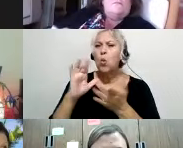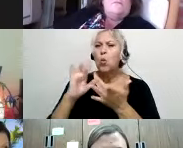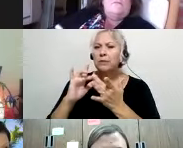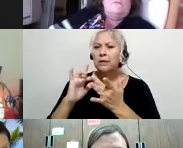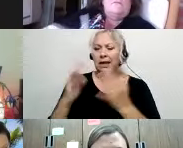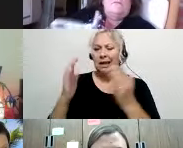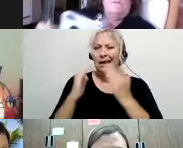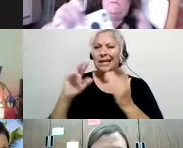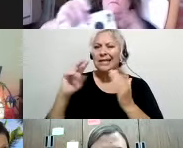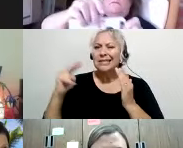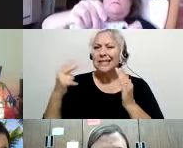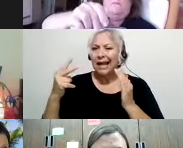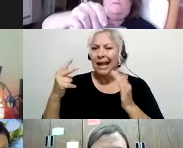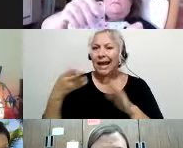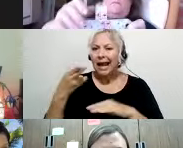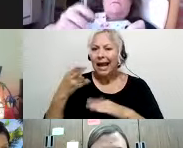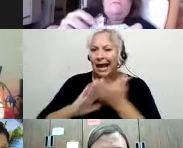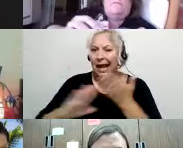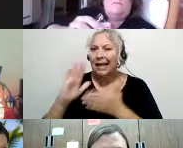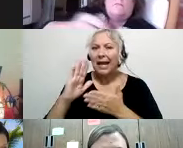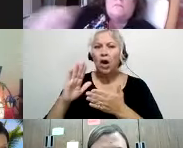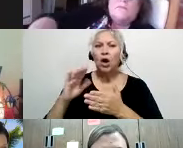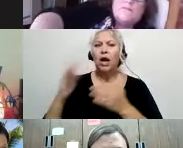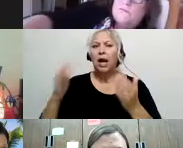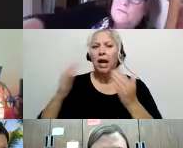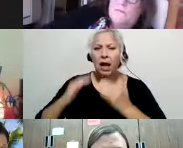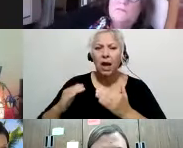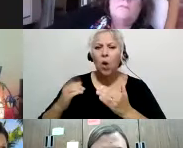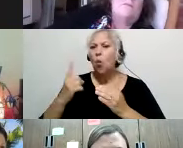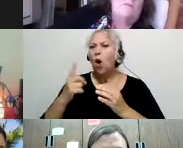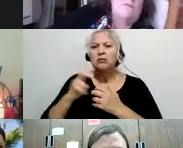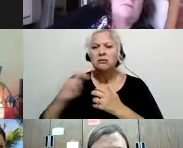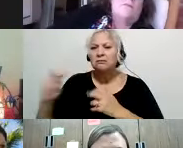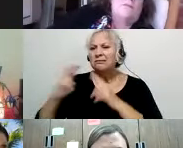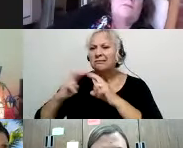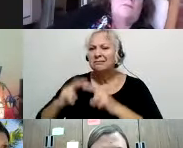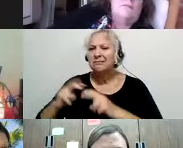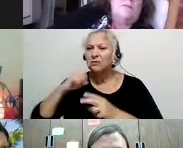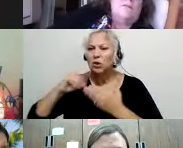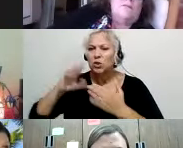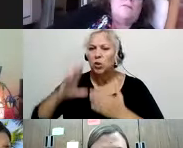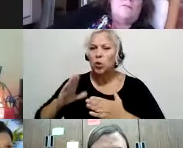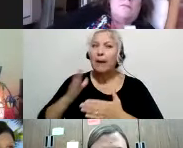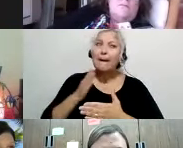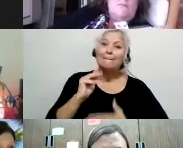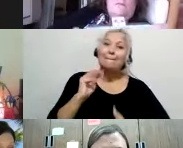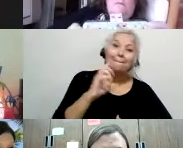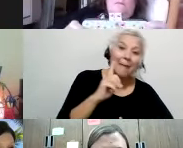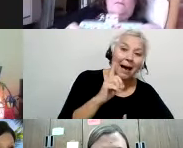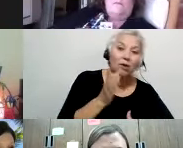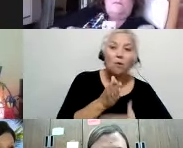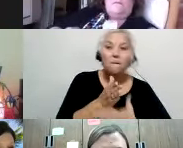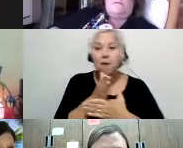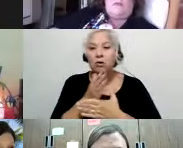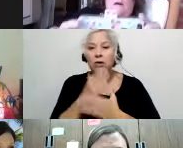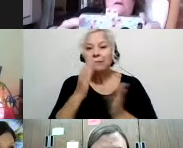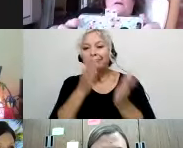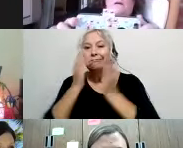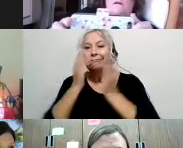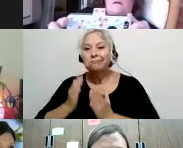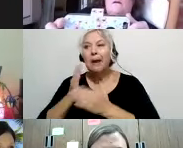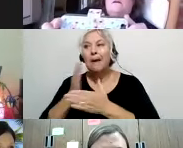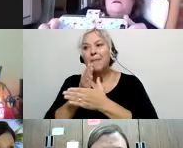secondary transition. We have ones that are designated for transition assessments for students with mild moderate, and then again for students with moderate